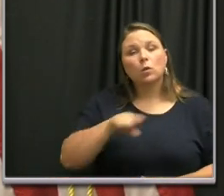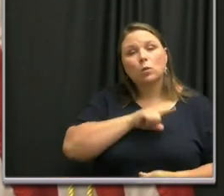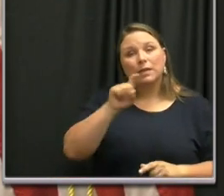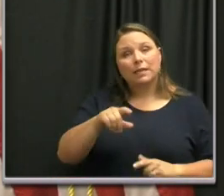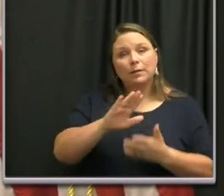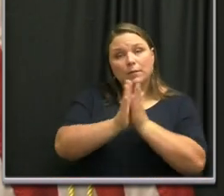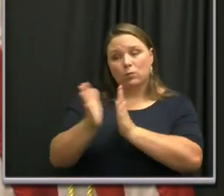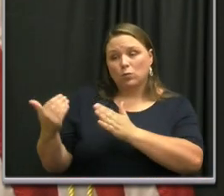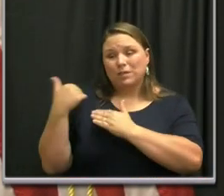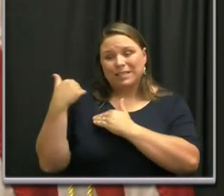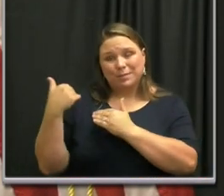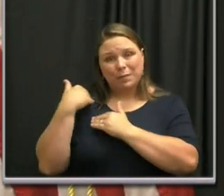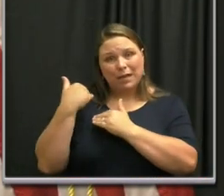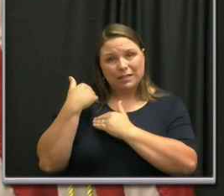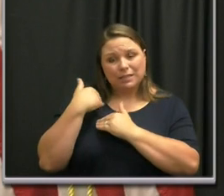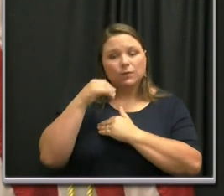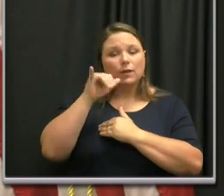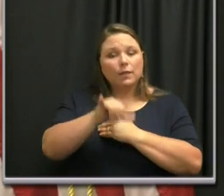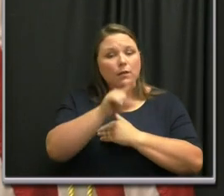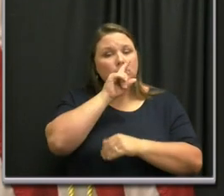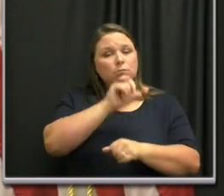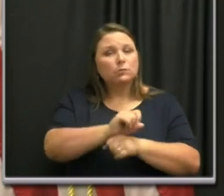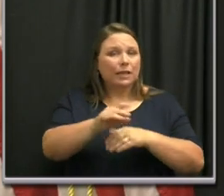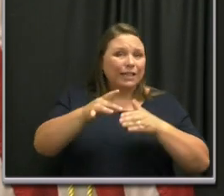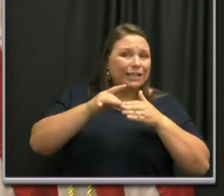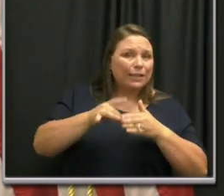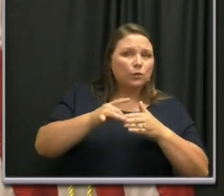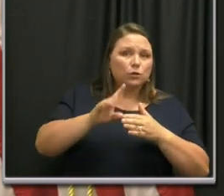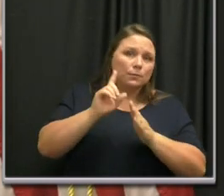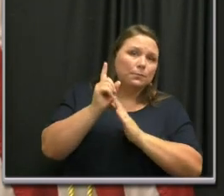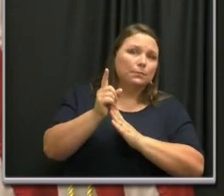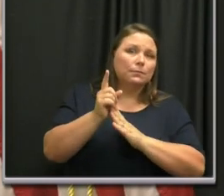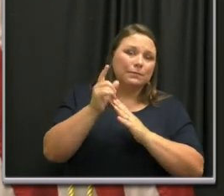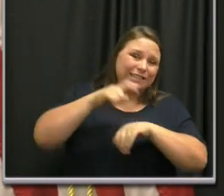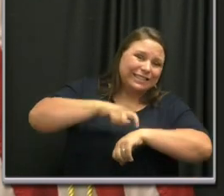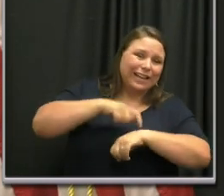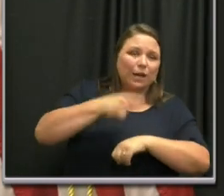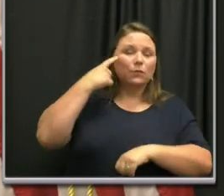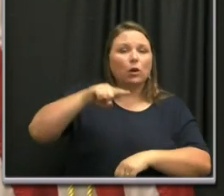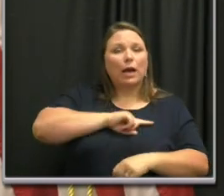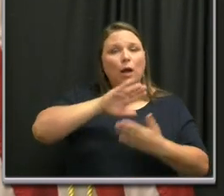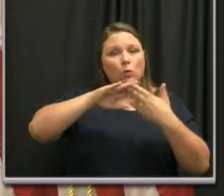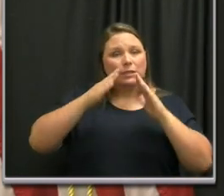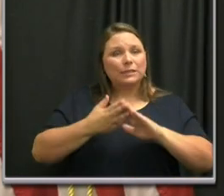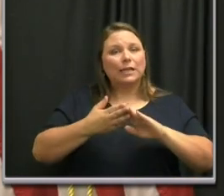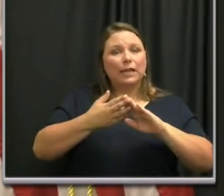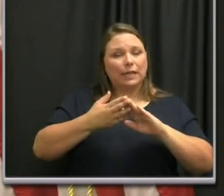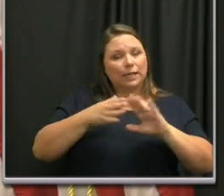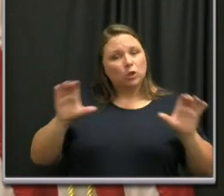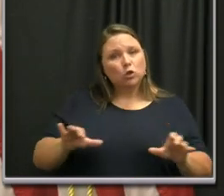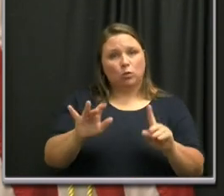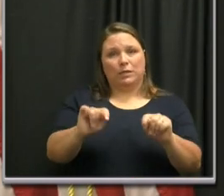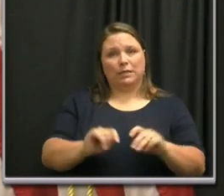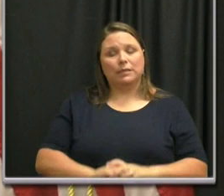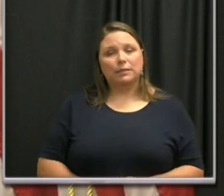responsible, and it's a leadership moment for the city to be able to do that.